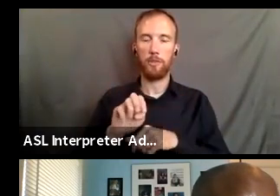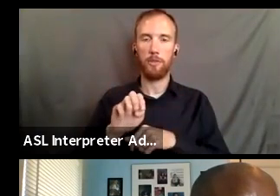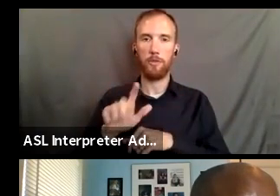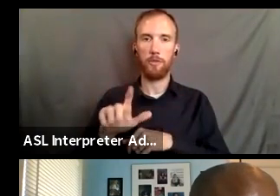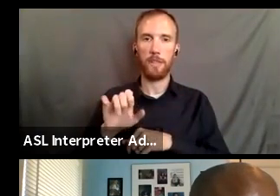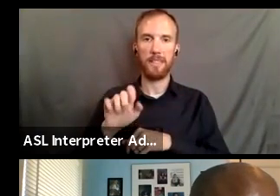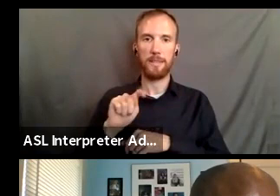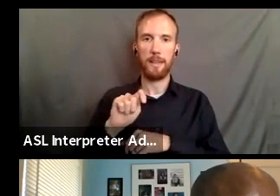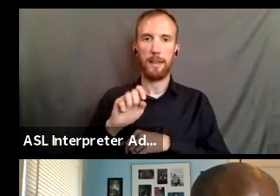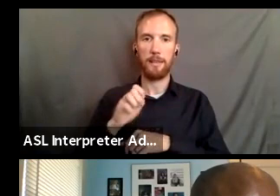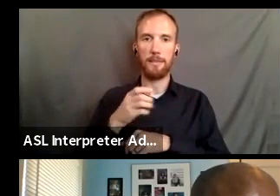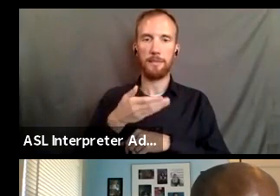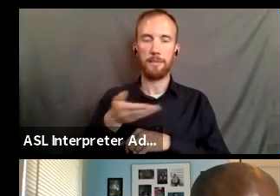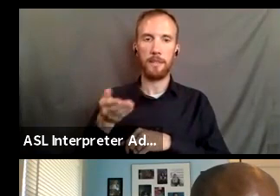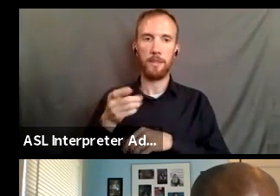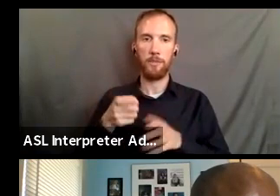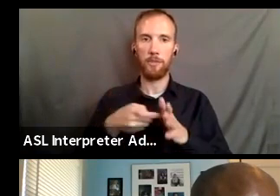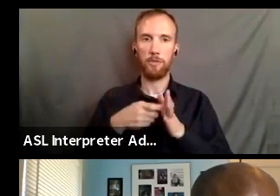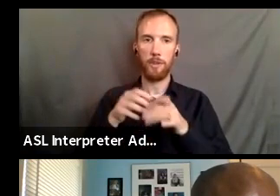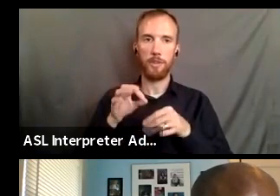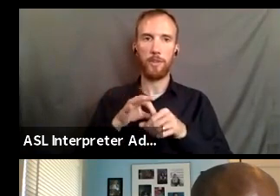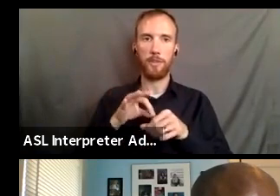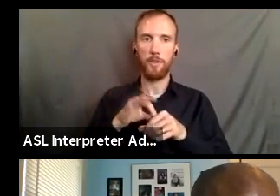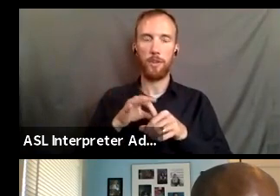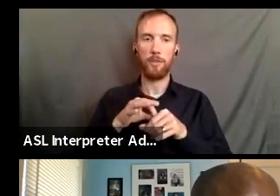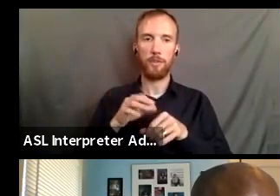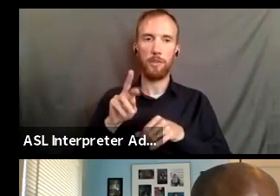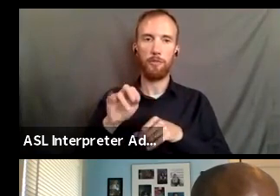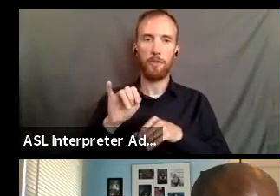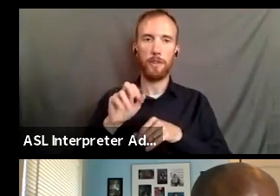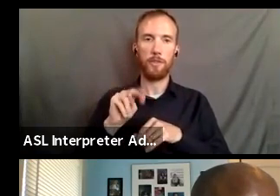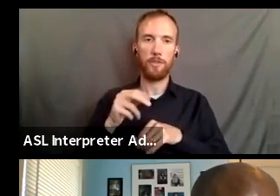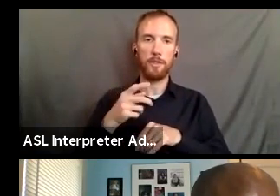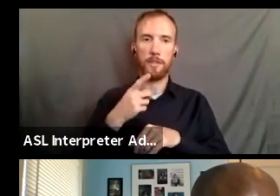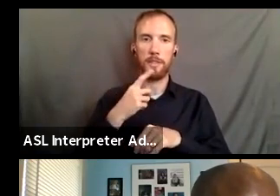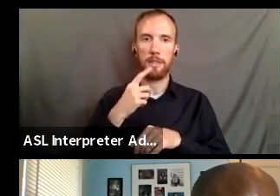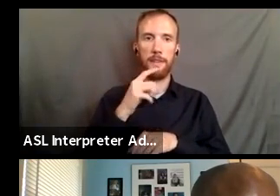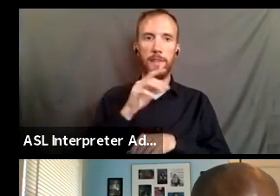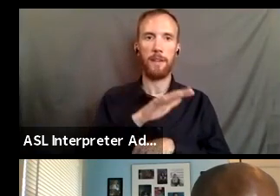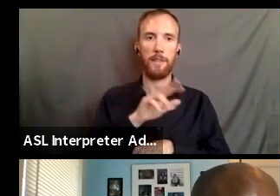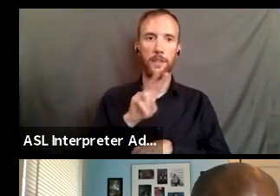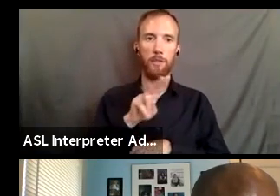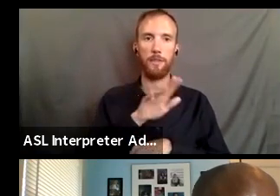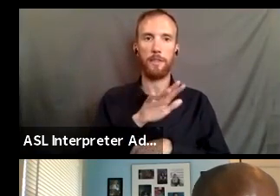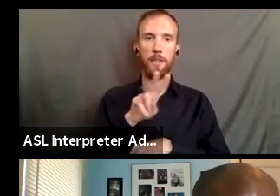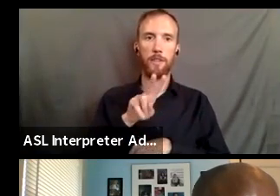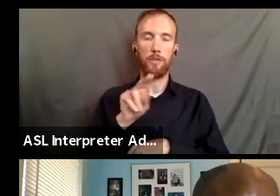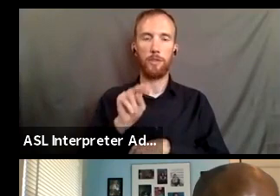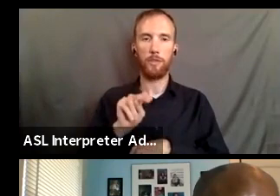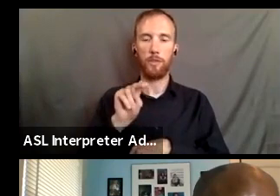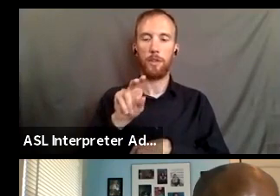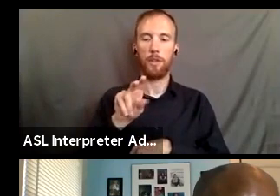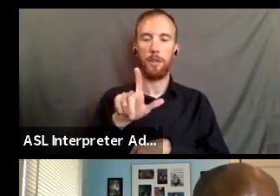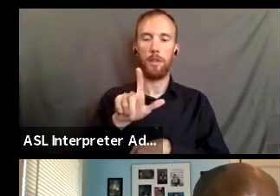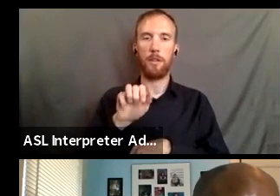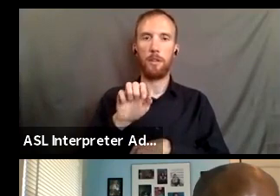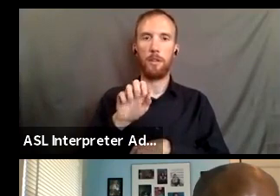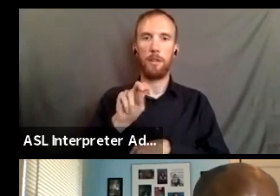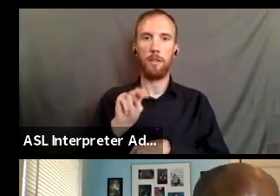vote this 40 port is a resolution designating 5252 north long avenue